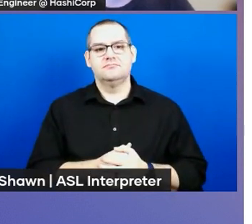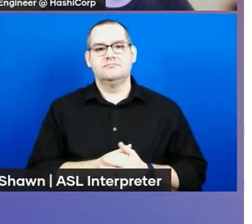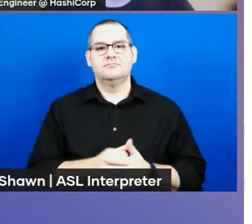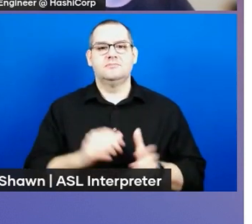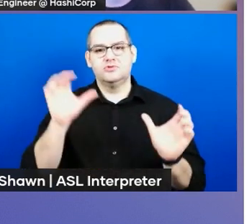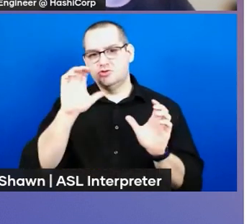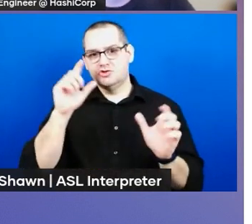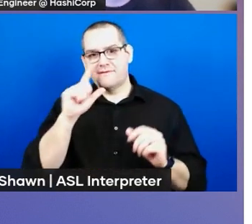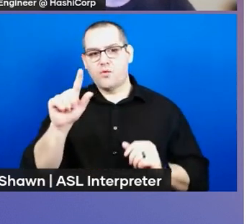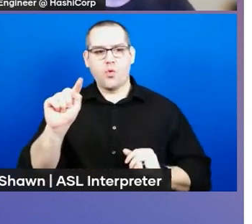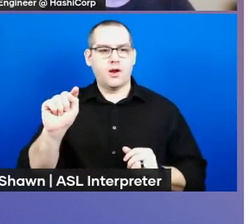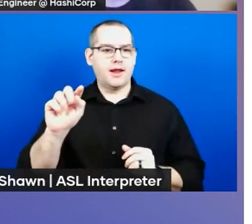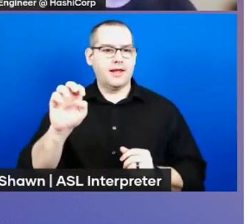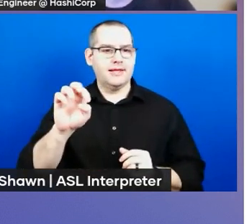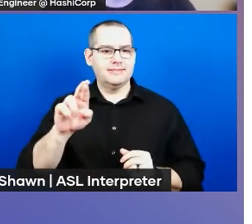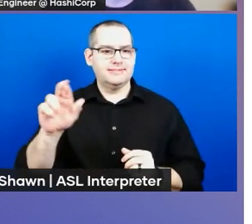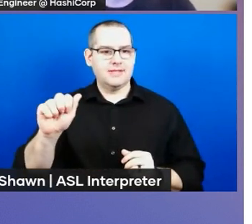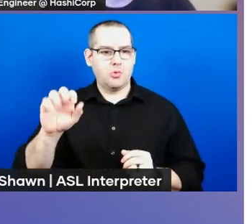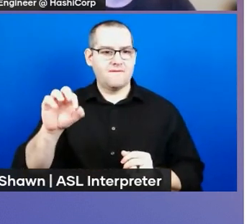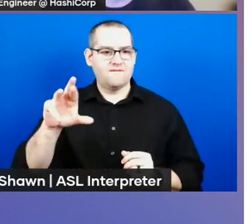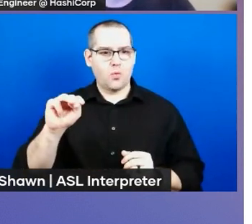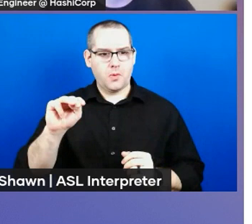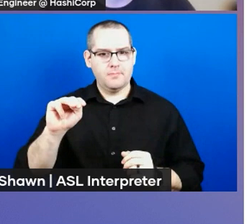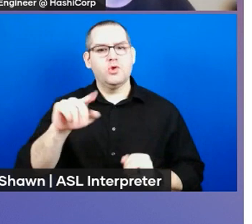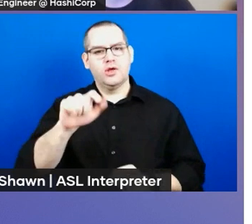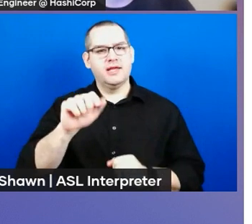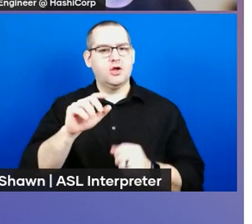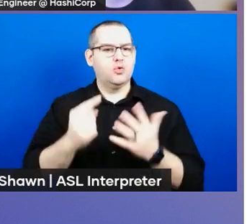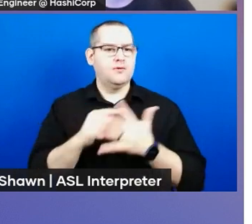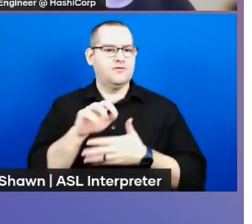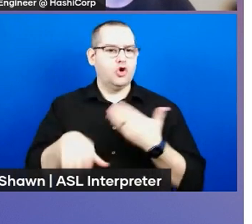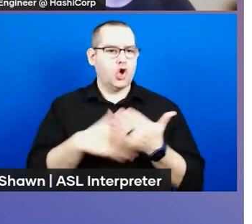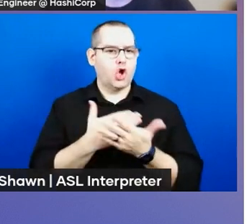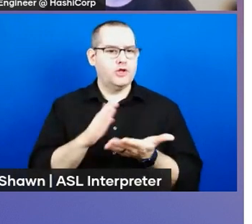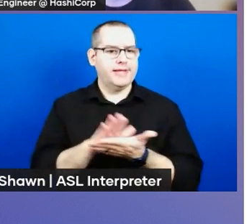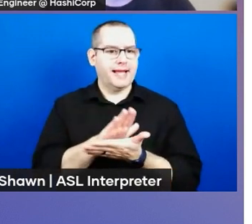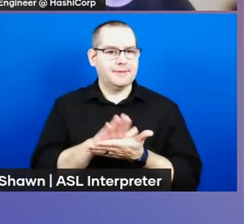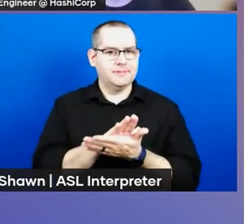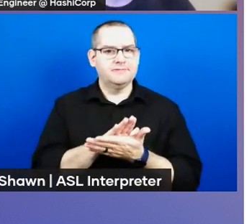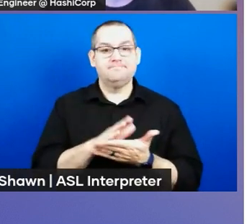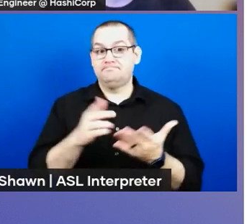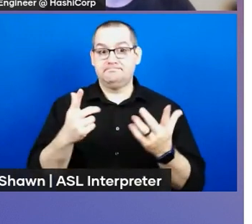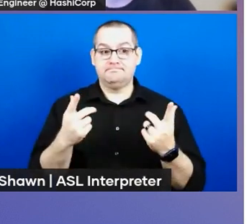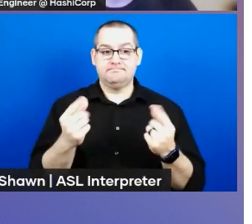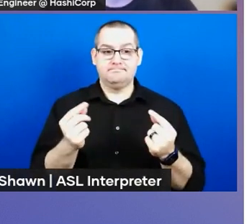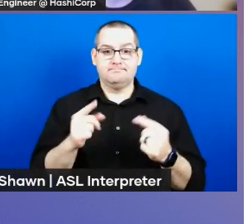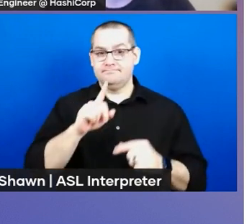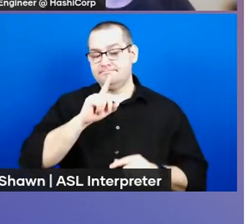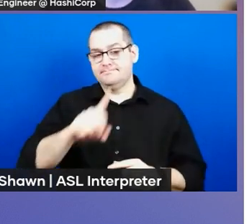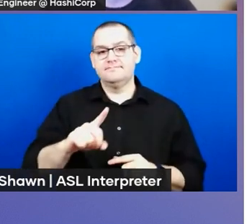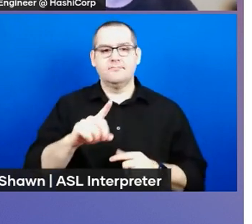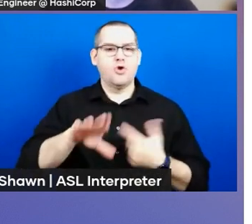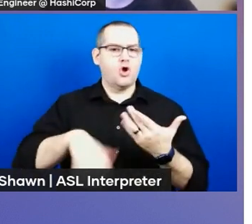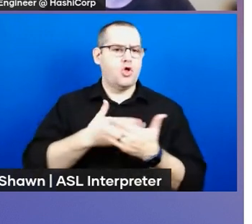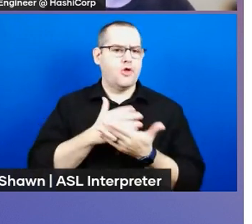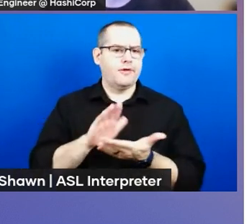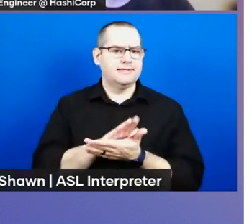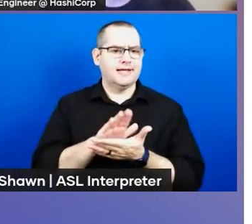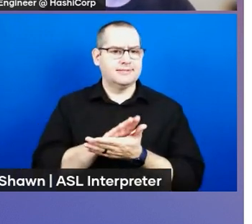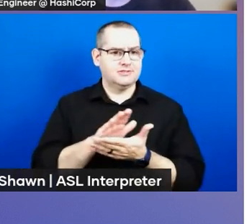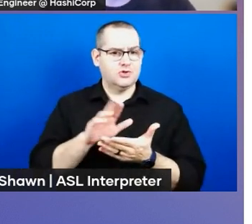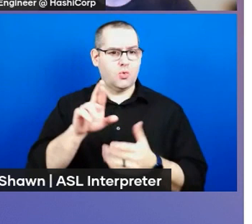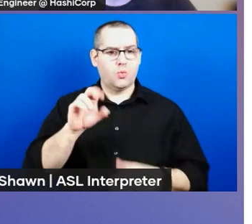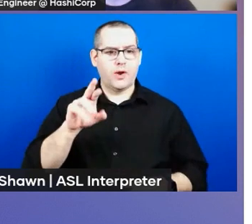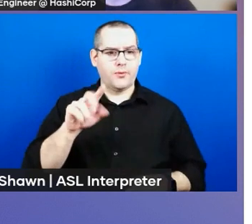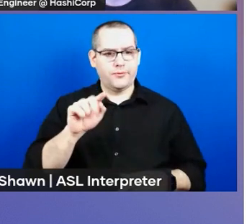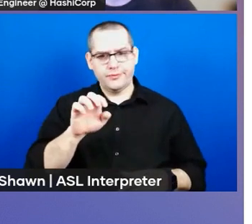for Terraform, you can view all the Terraform documents. And what this is doing is takes you to the all docs route. And